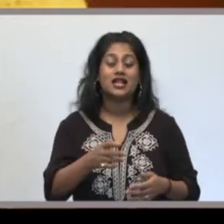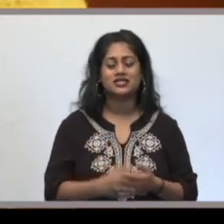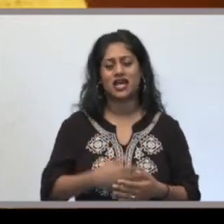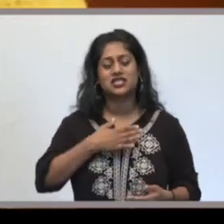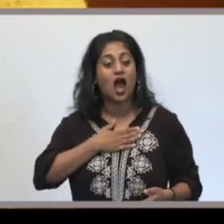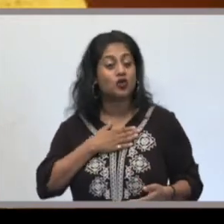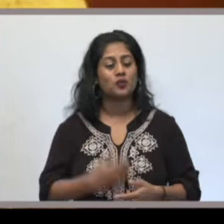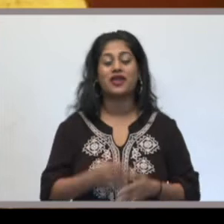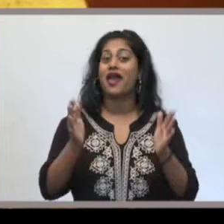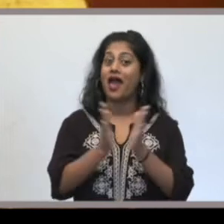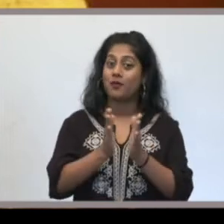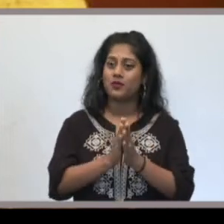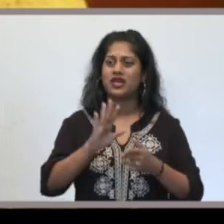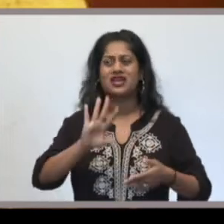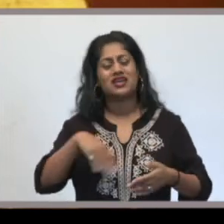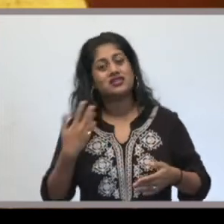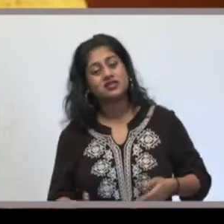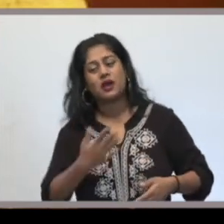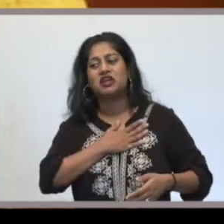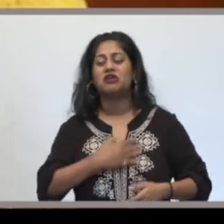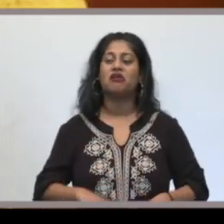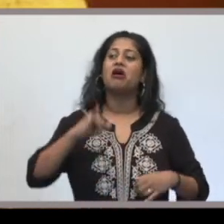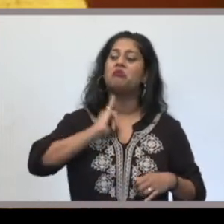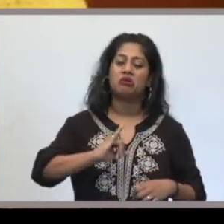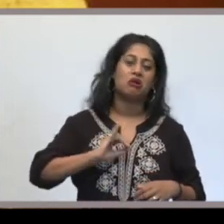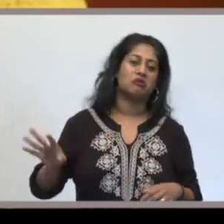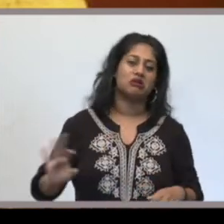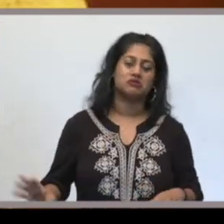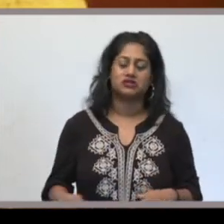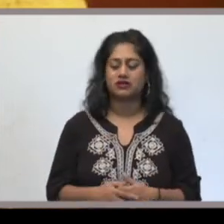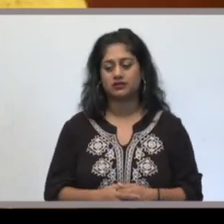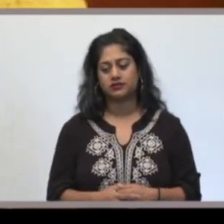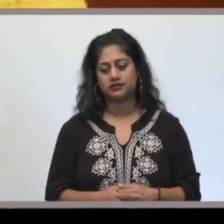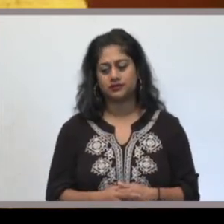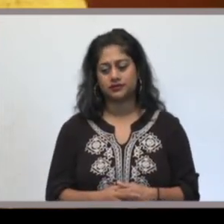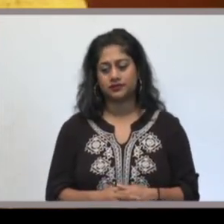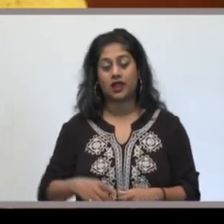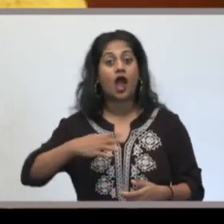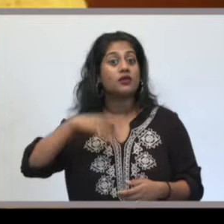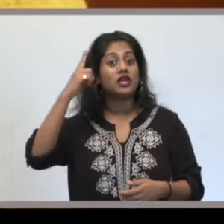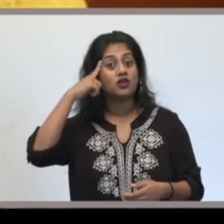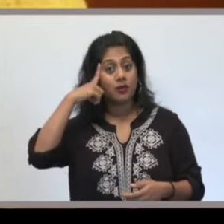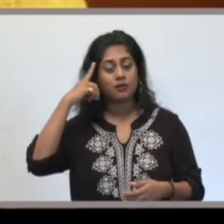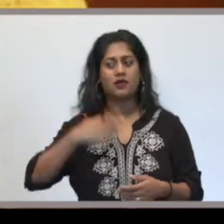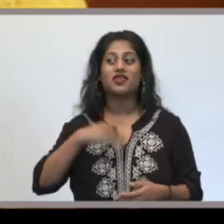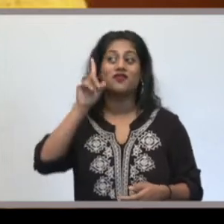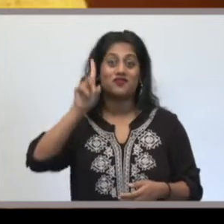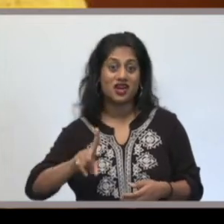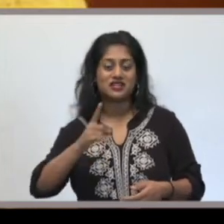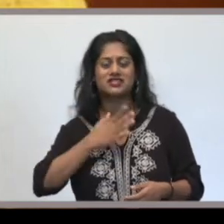our circumstances. Let me ask you this. How many of you can remember your first broken